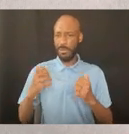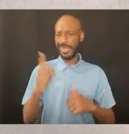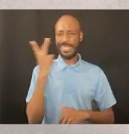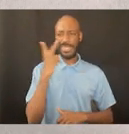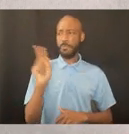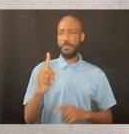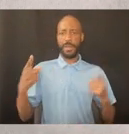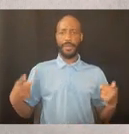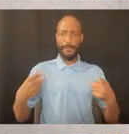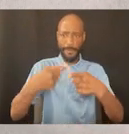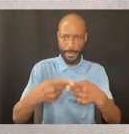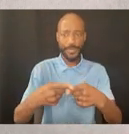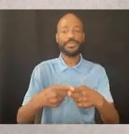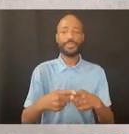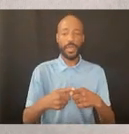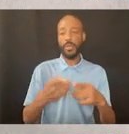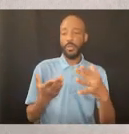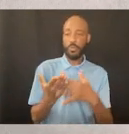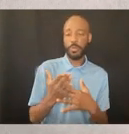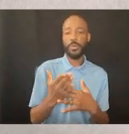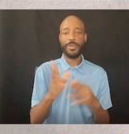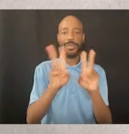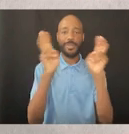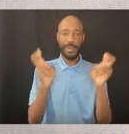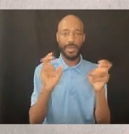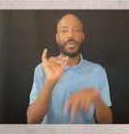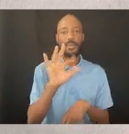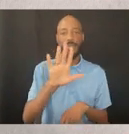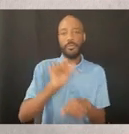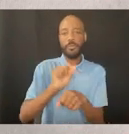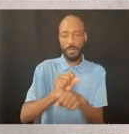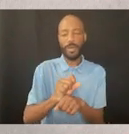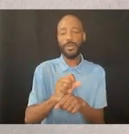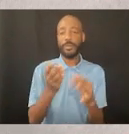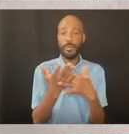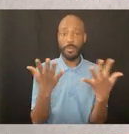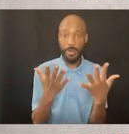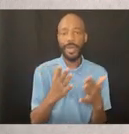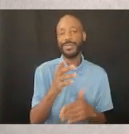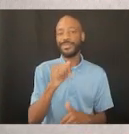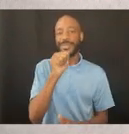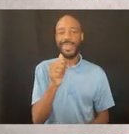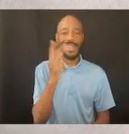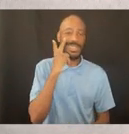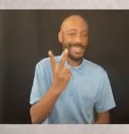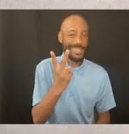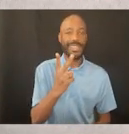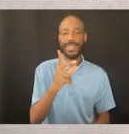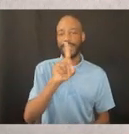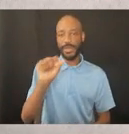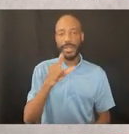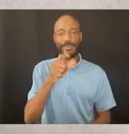another through the subject of their work, which is invisible disability. Chudy is an advocate for disability